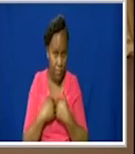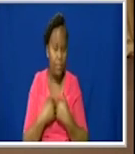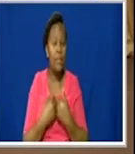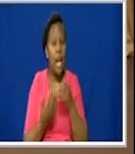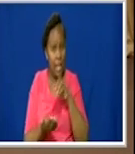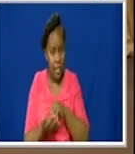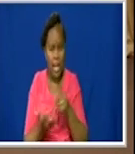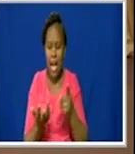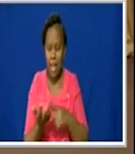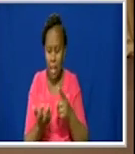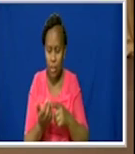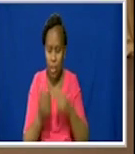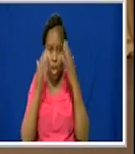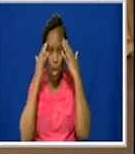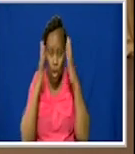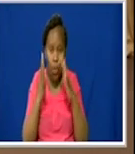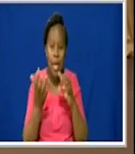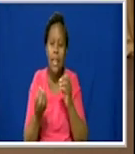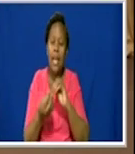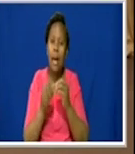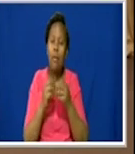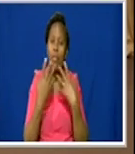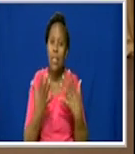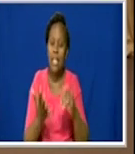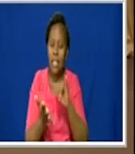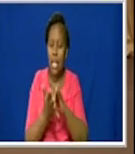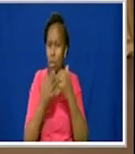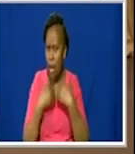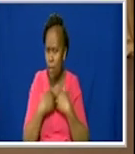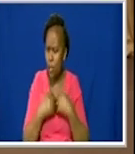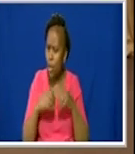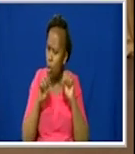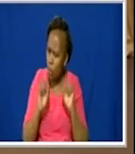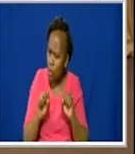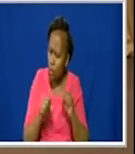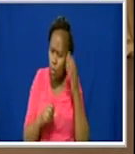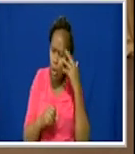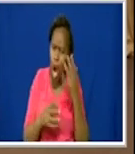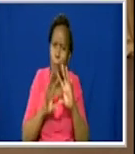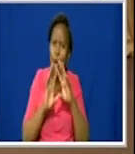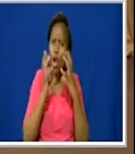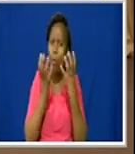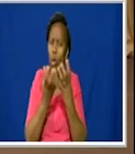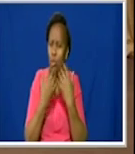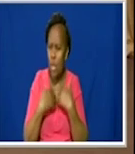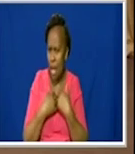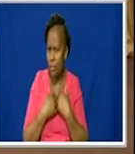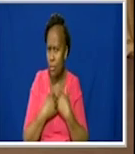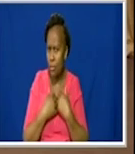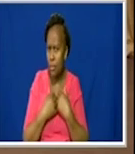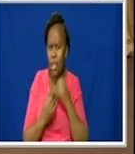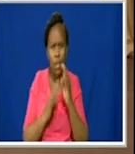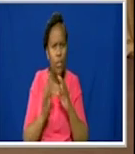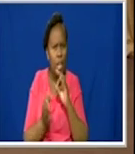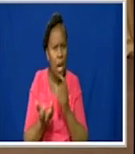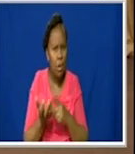is knowing the number of items that you have. Okay. Can we know the number of the balls that we have here without counting? No.